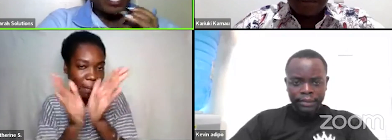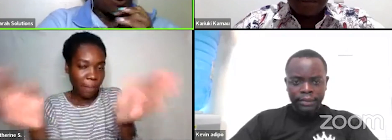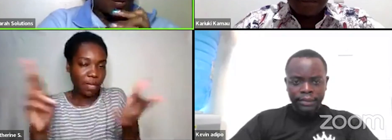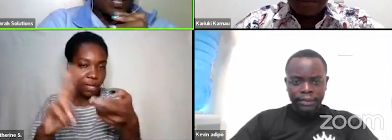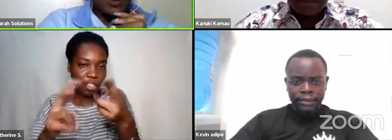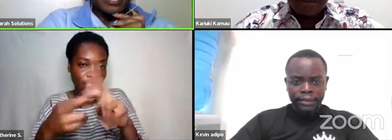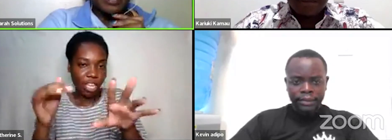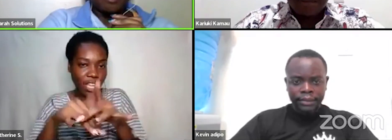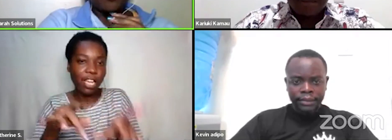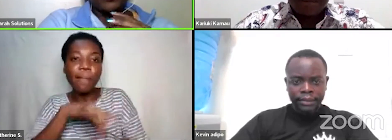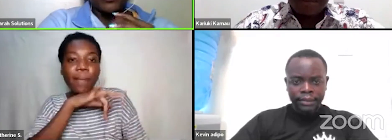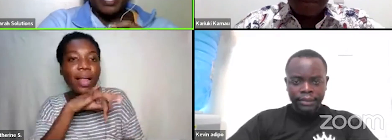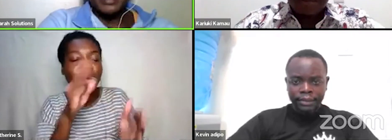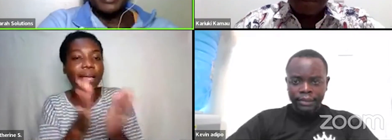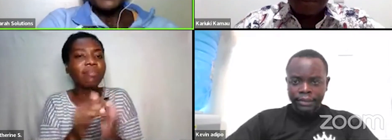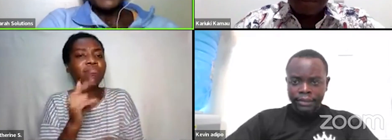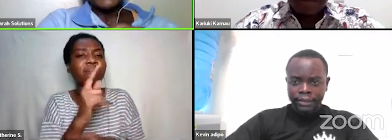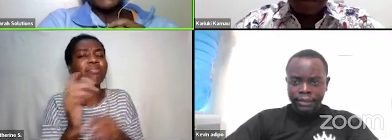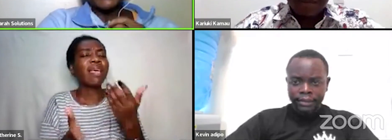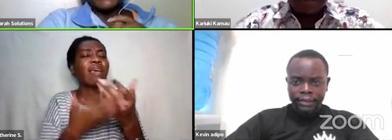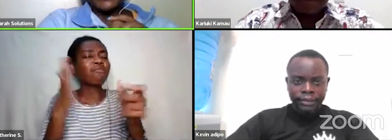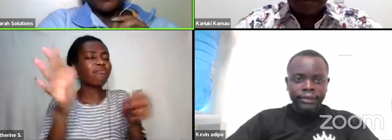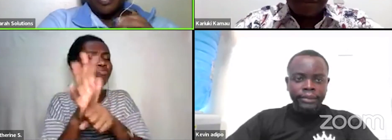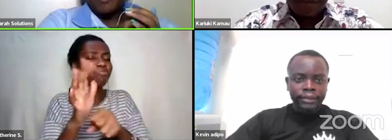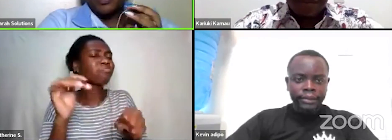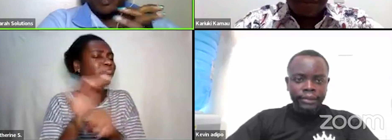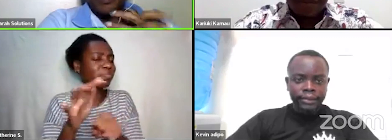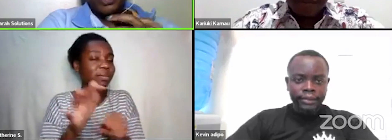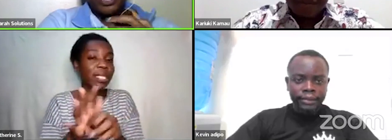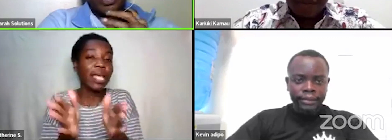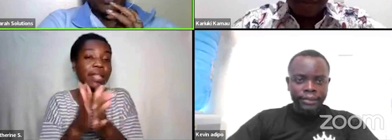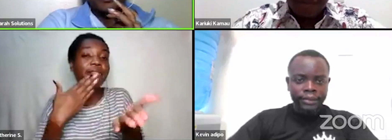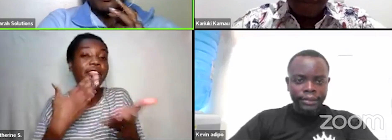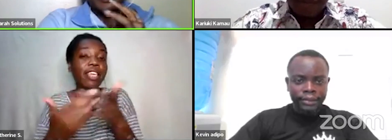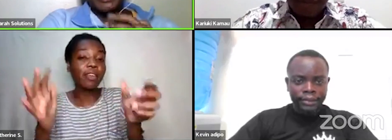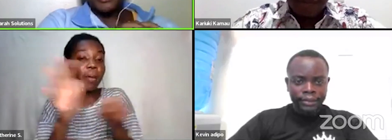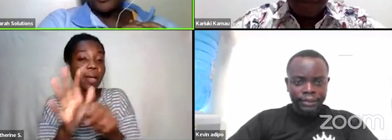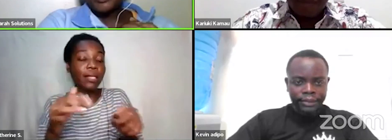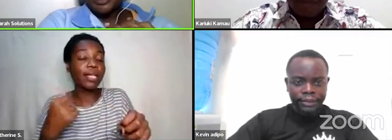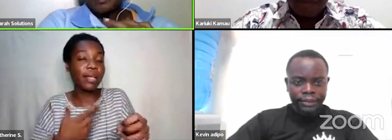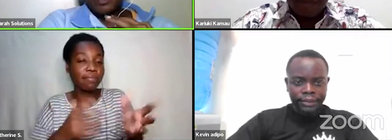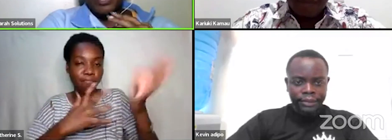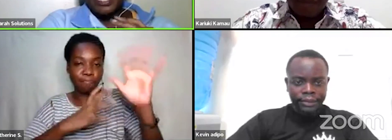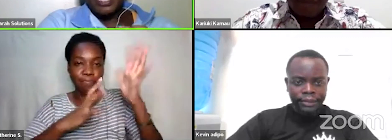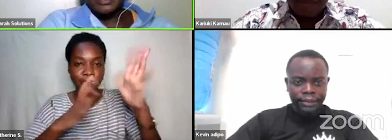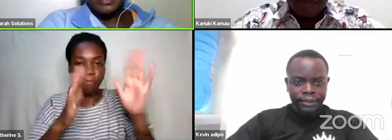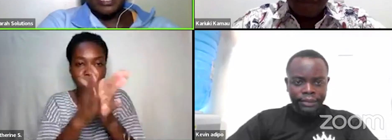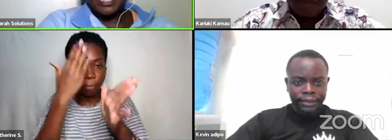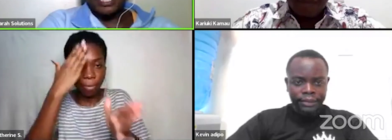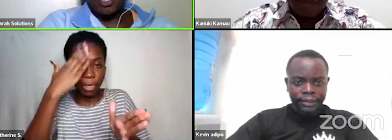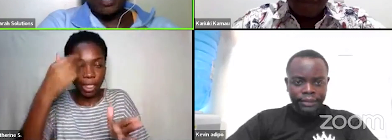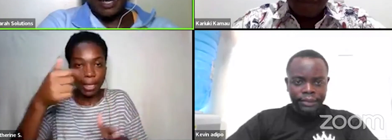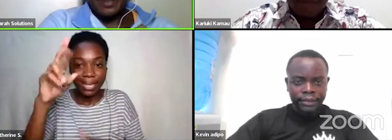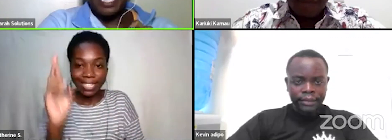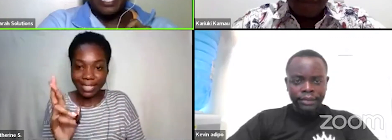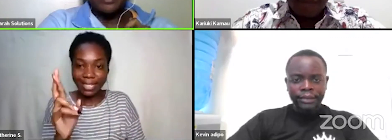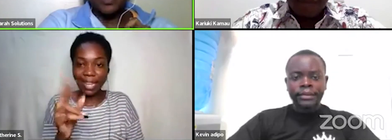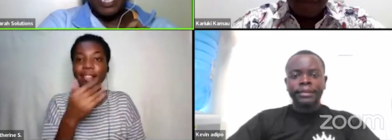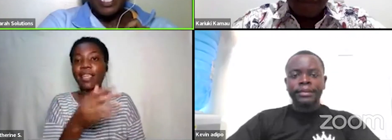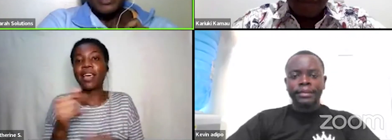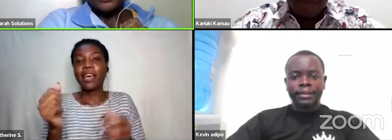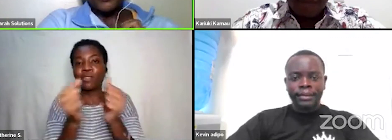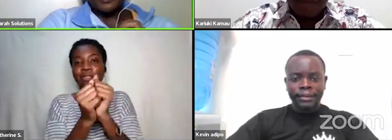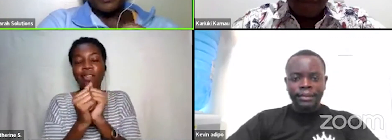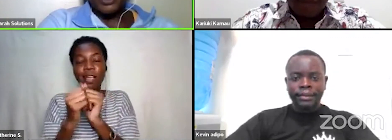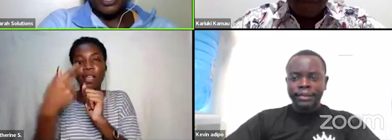has been quite helpful with us. And thank you, Herbert. We appreciate you. And I know HR Mao here is courtesy of Herbert